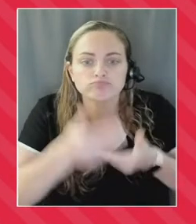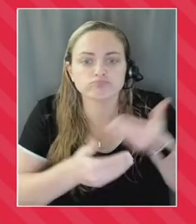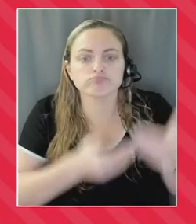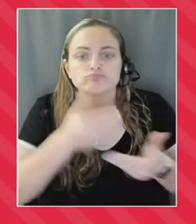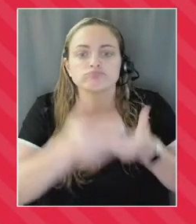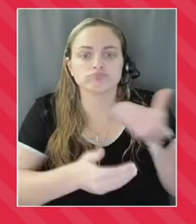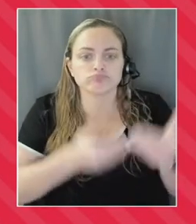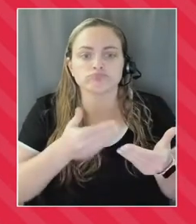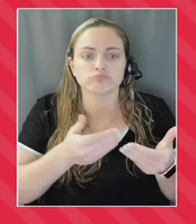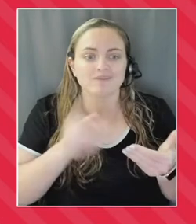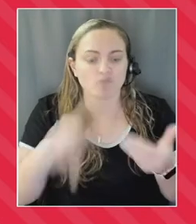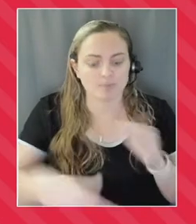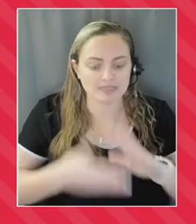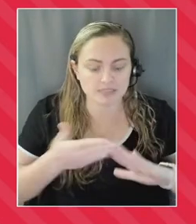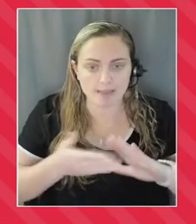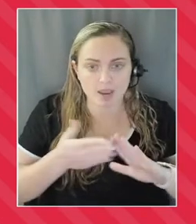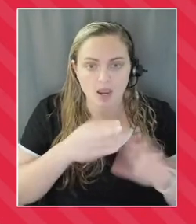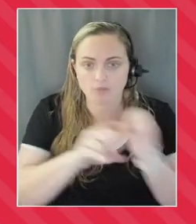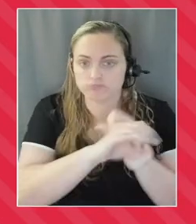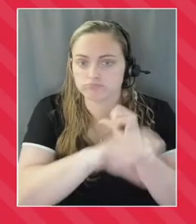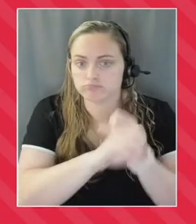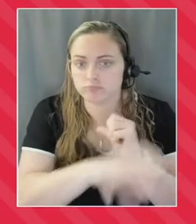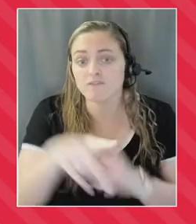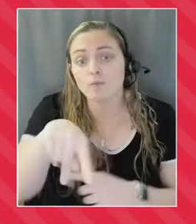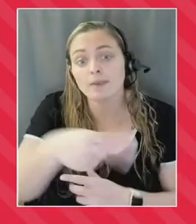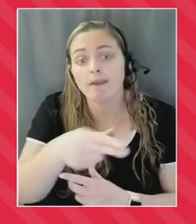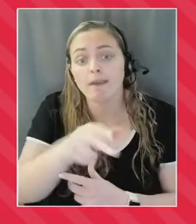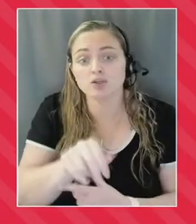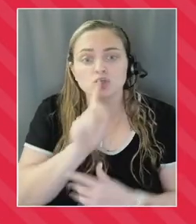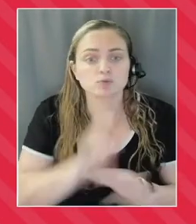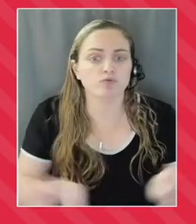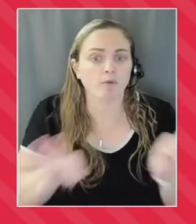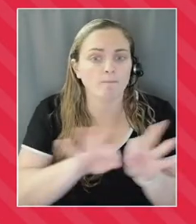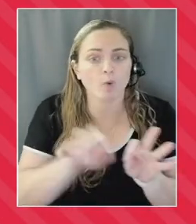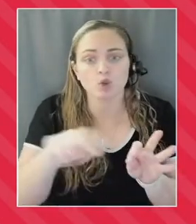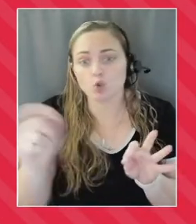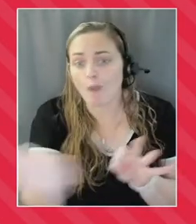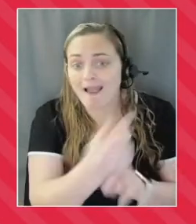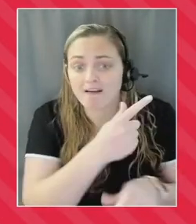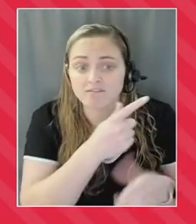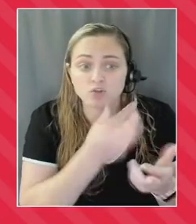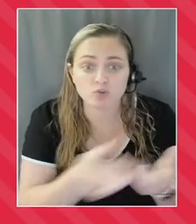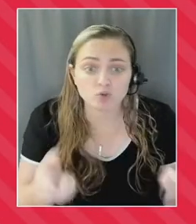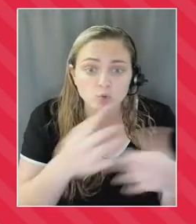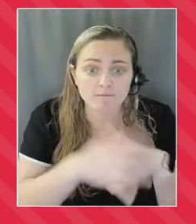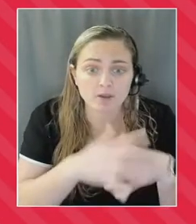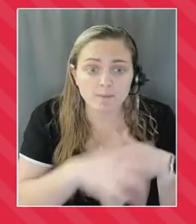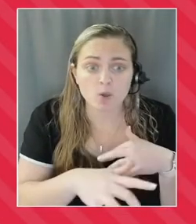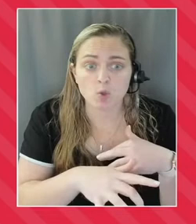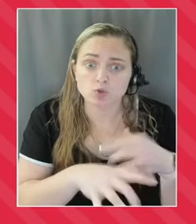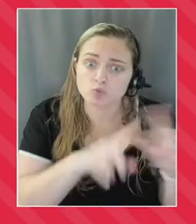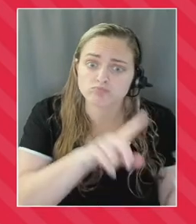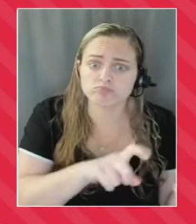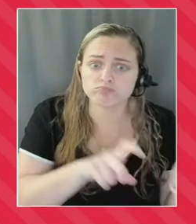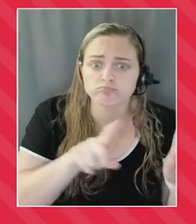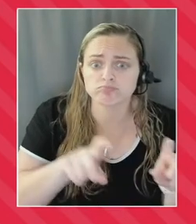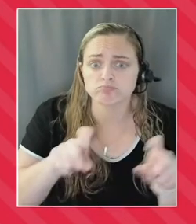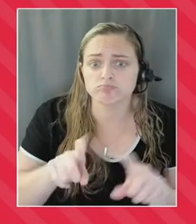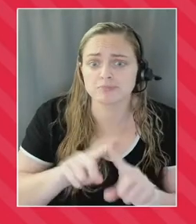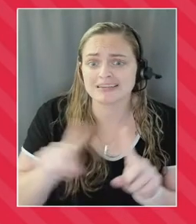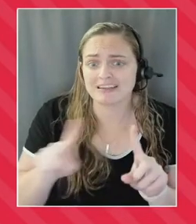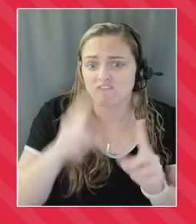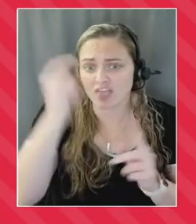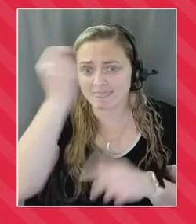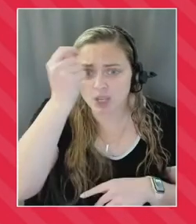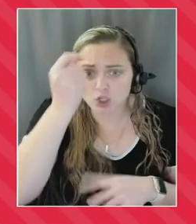from this campaign. This is the beauty of PHA. Mm-hmm. You all have the resources to pilot, to test mm-hmm. out these theories, to